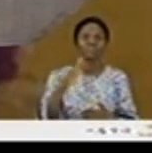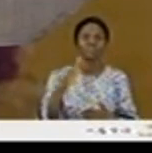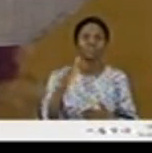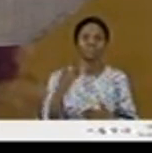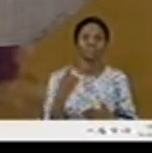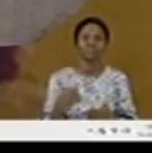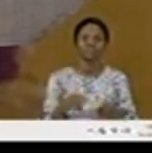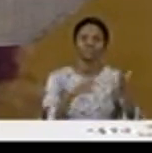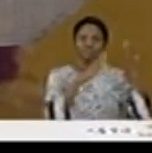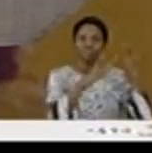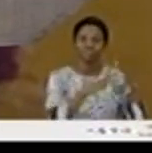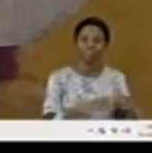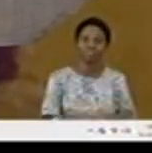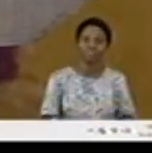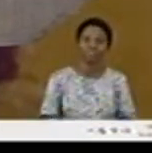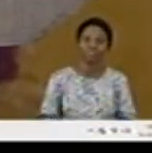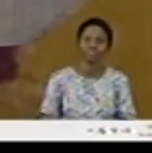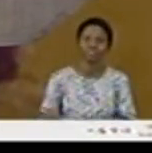river.